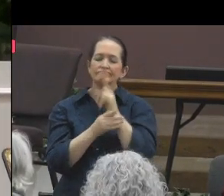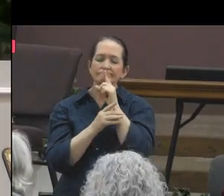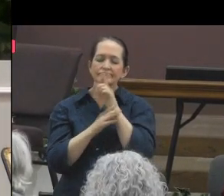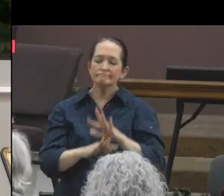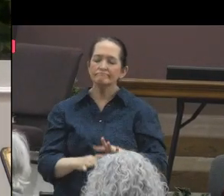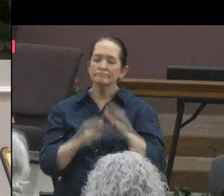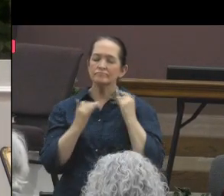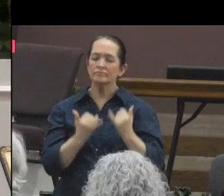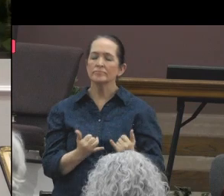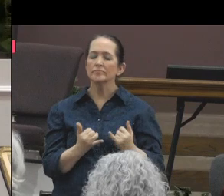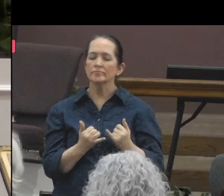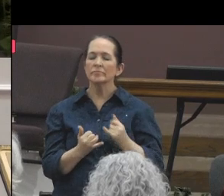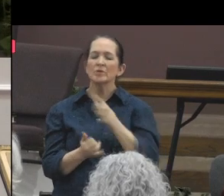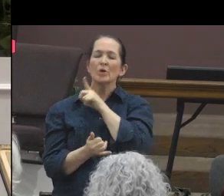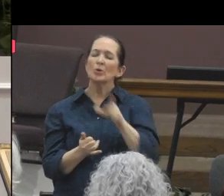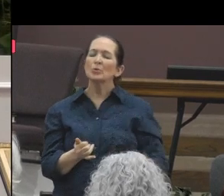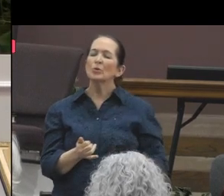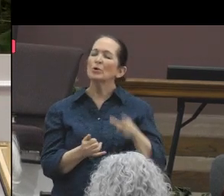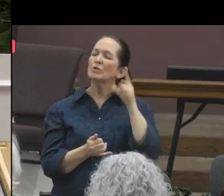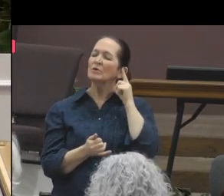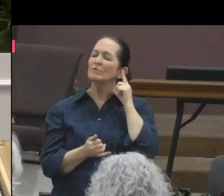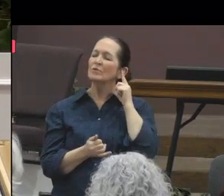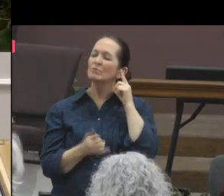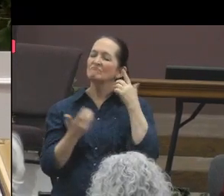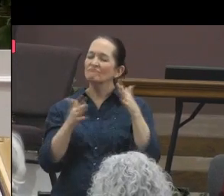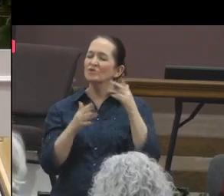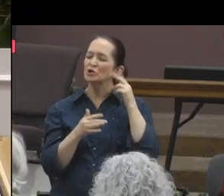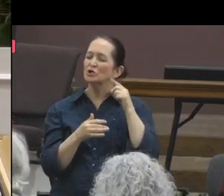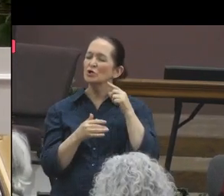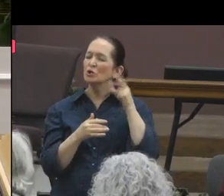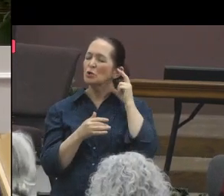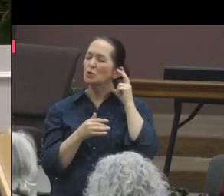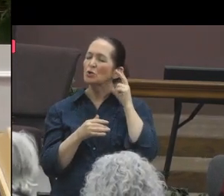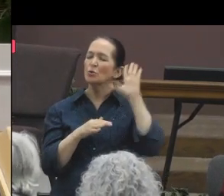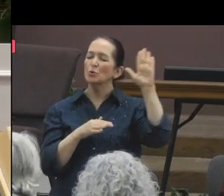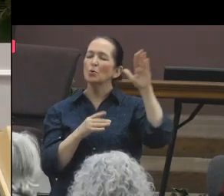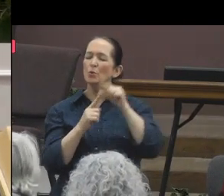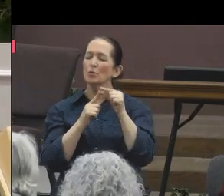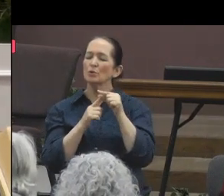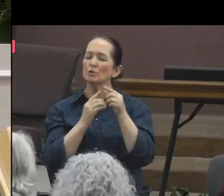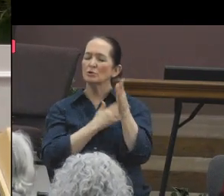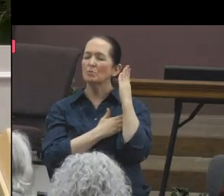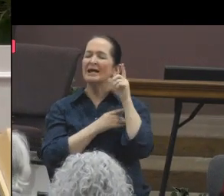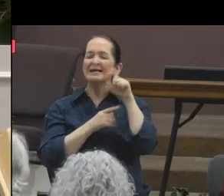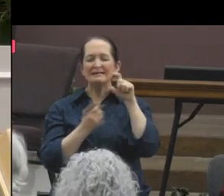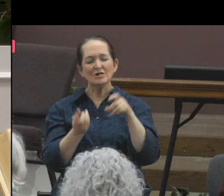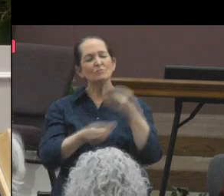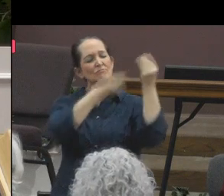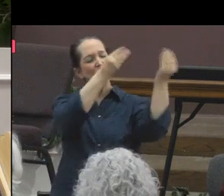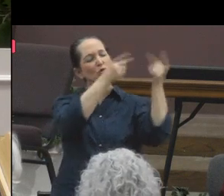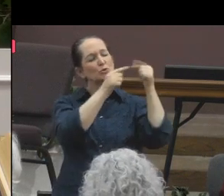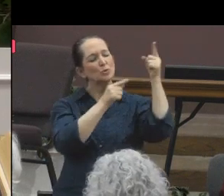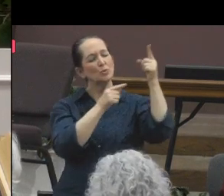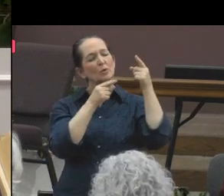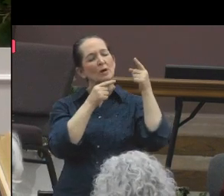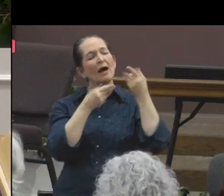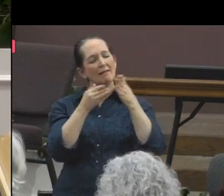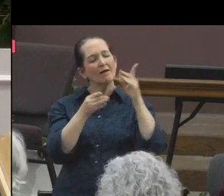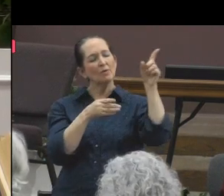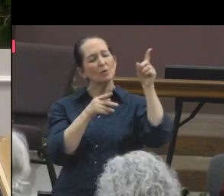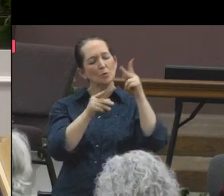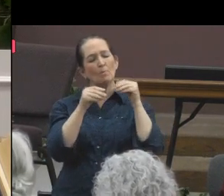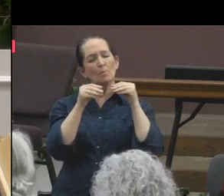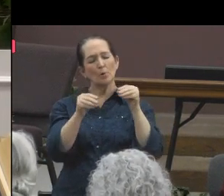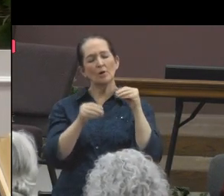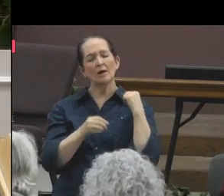Lord, we've heard your word this morning that we need to turn it all over to you and then to allow you to put us in the place where you